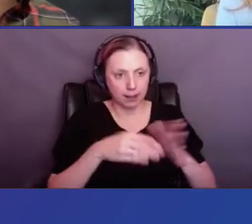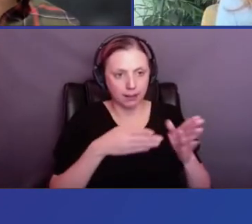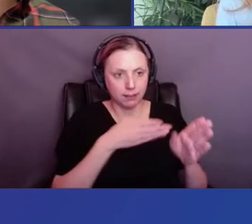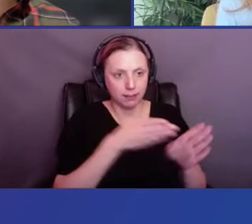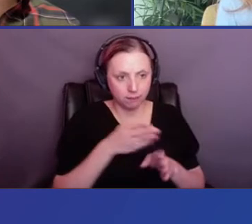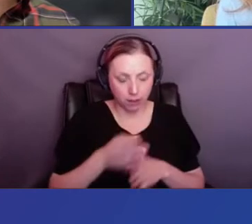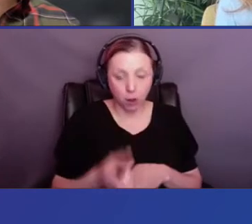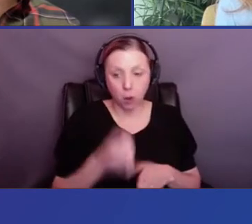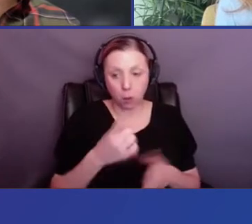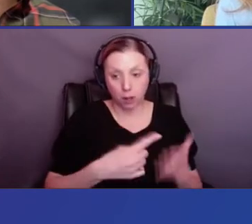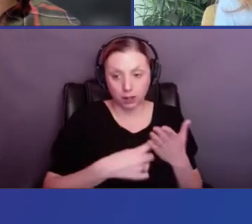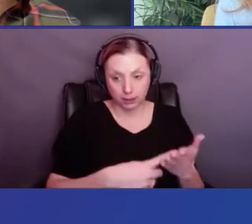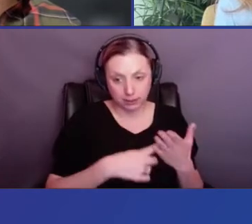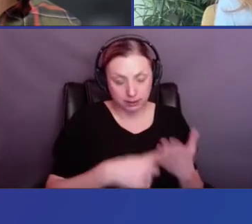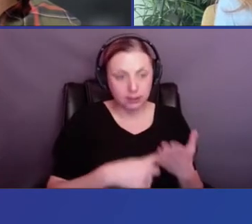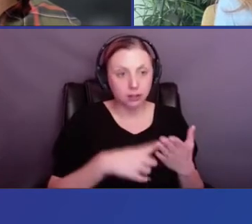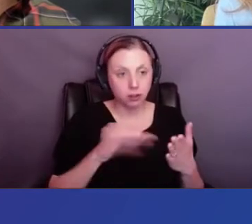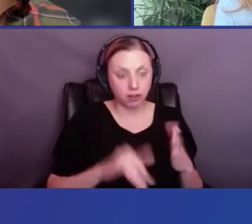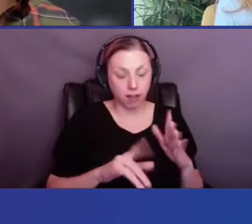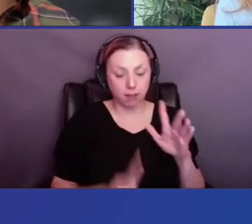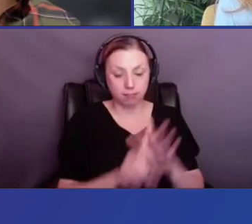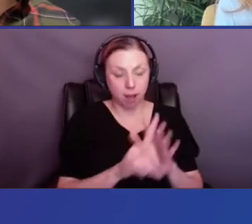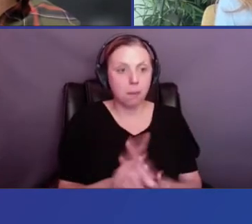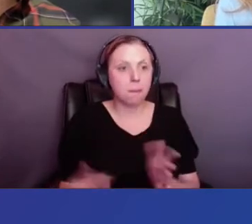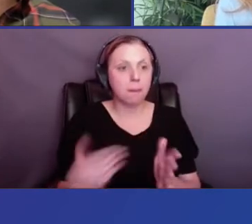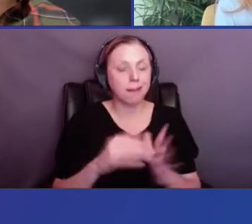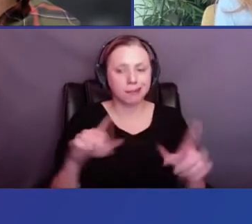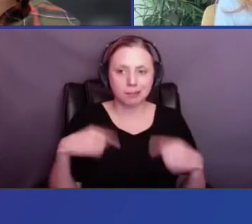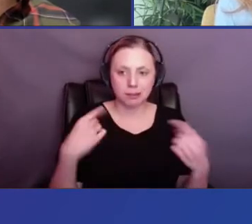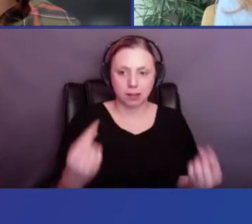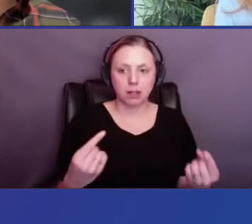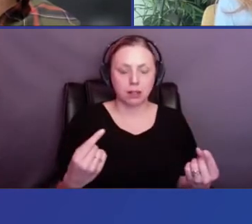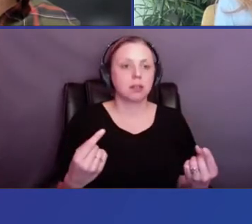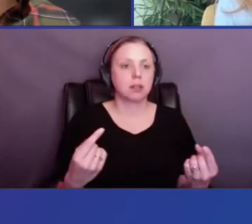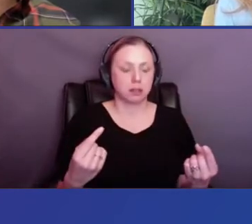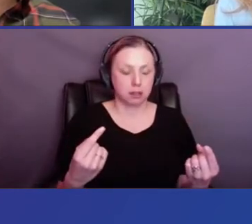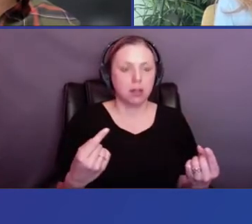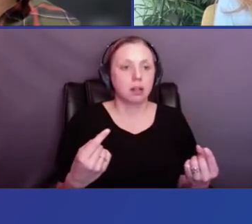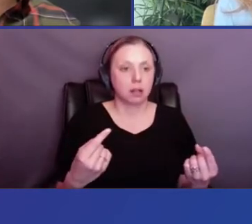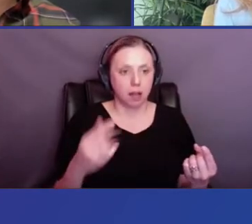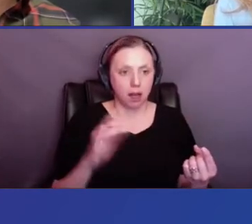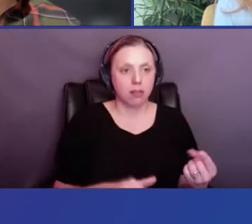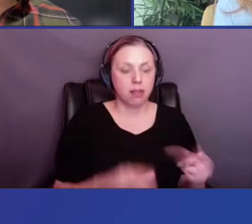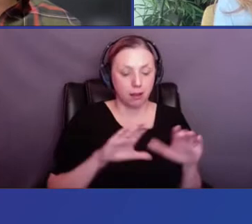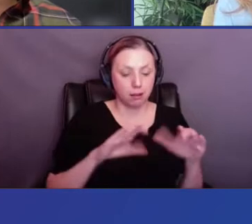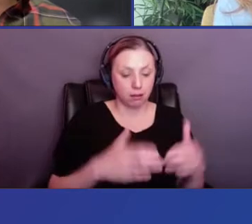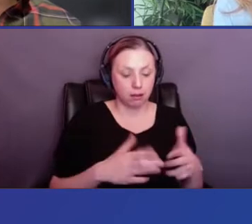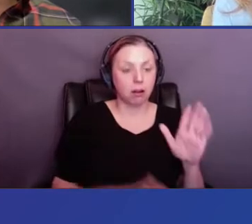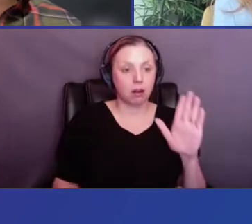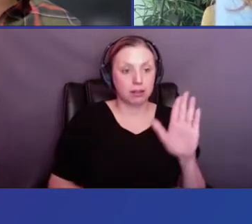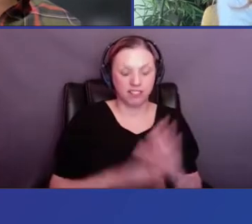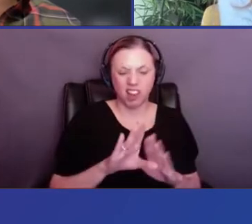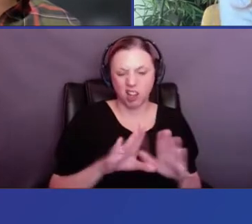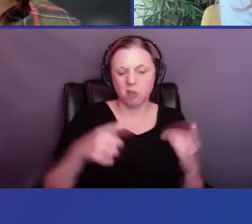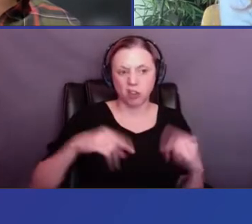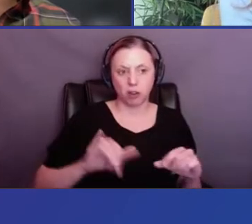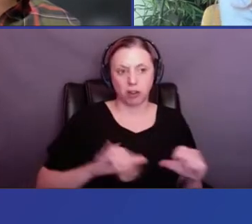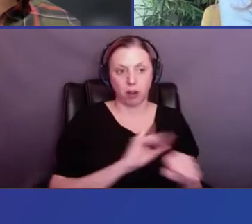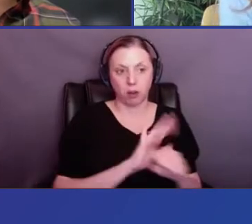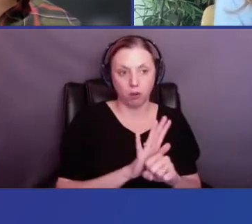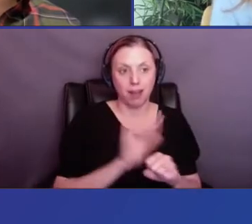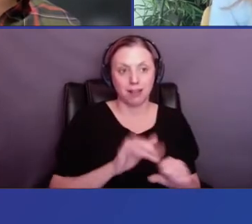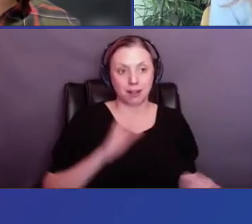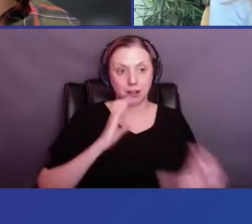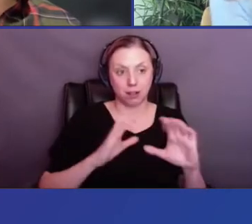that has been resurfacing since the coalition work that emerged during COVID is a